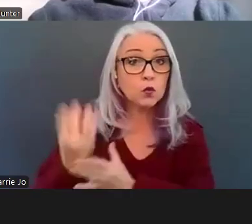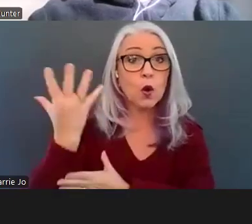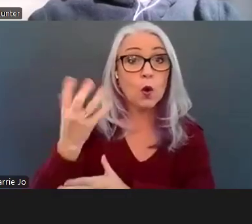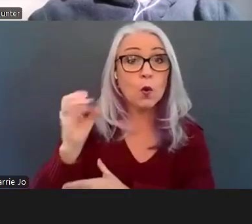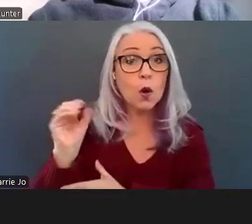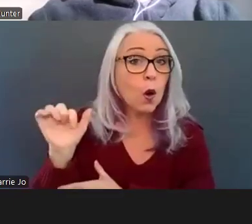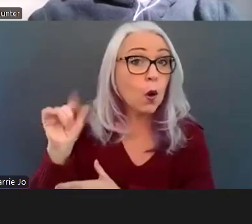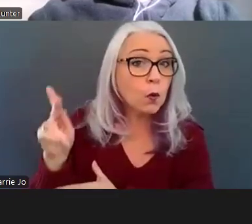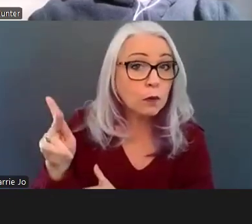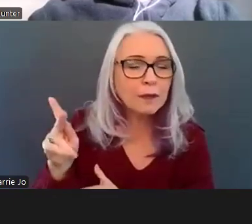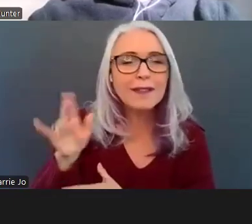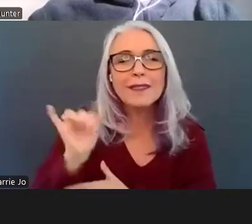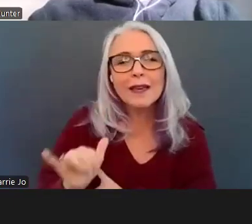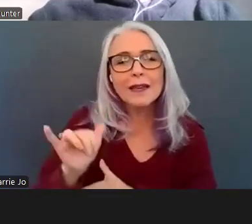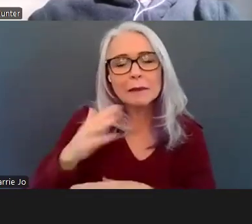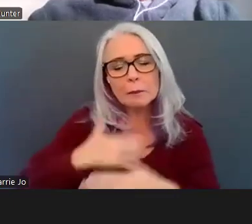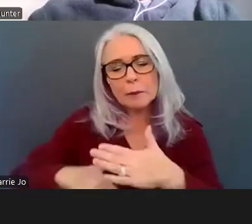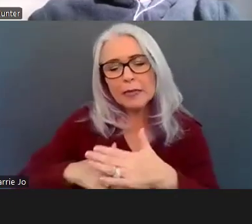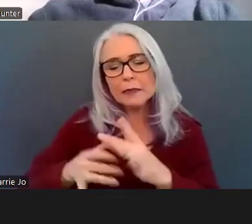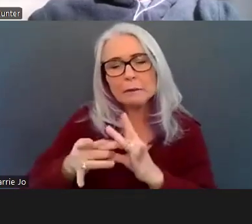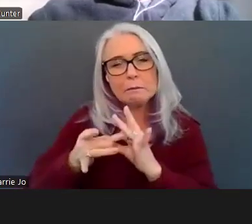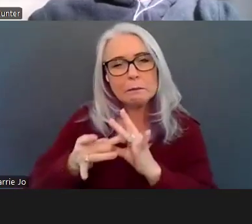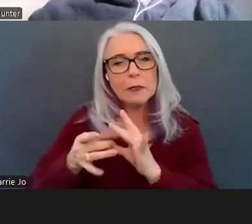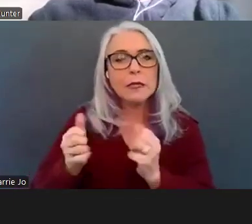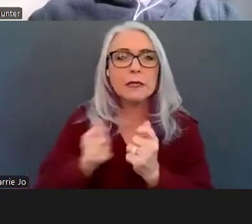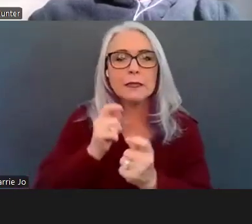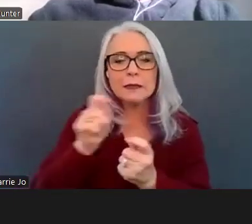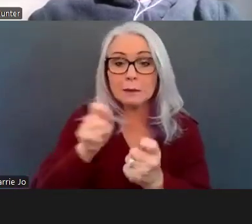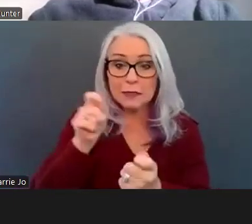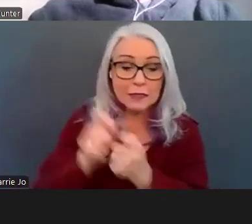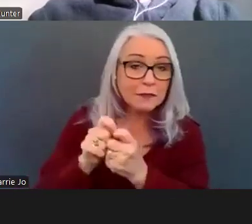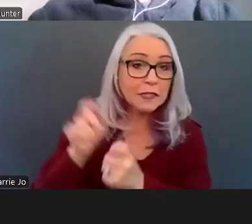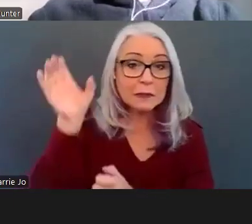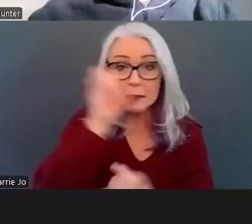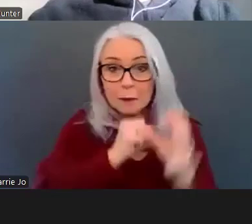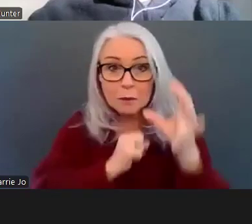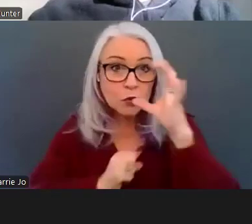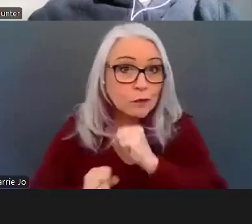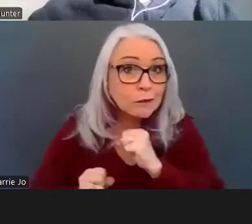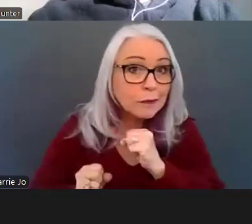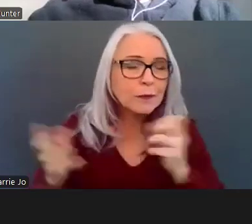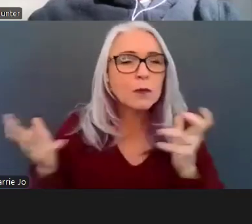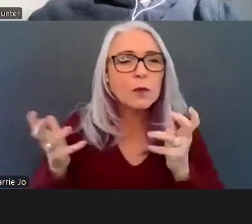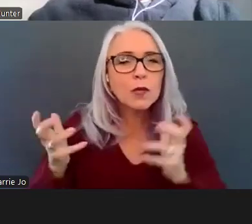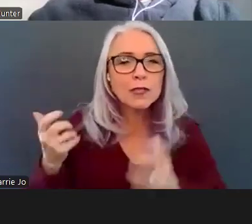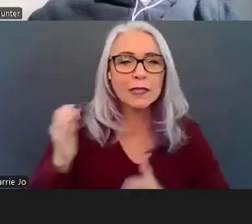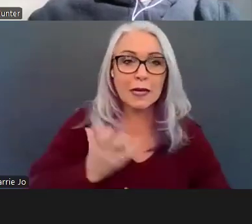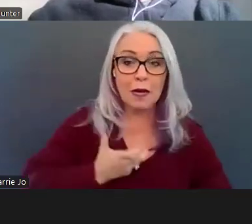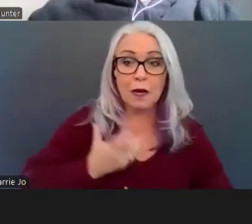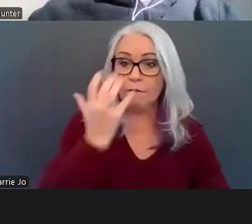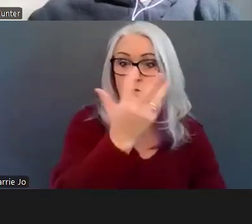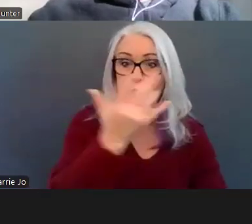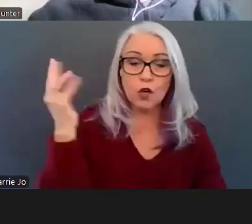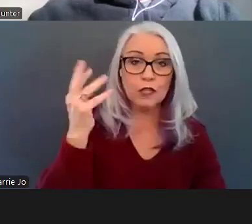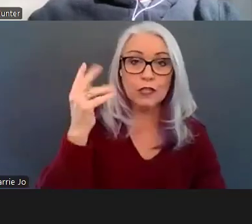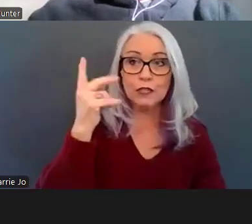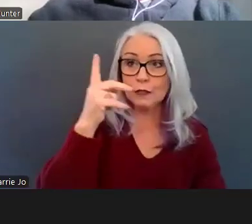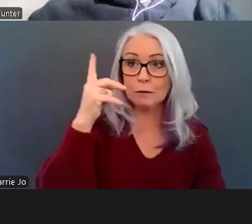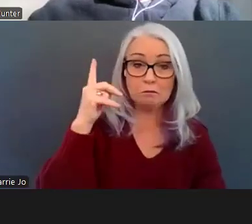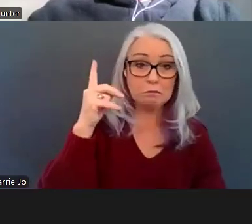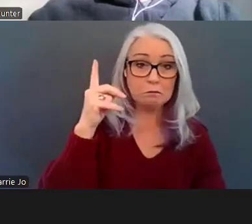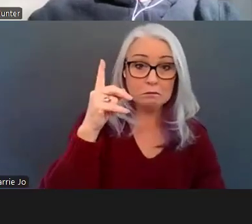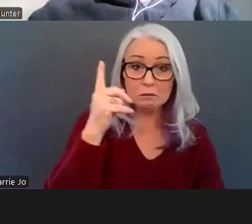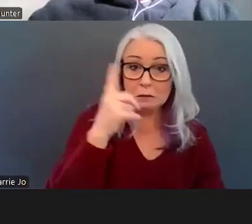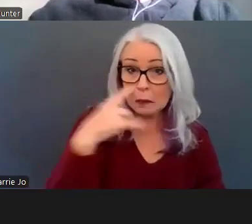that's based on a certain series of assumptions. And again, what did our forest look like? You